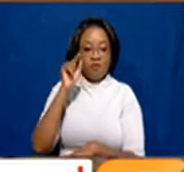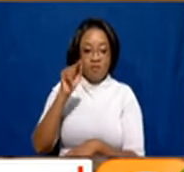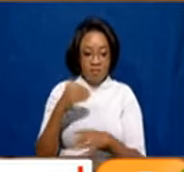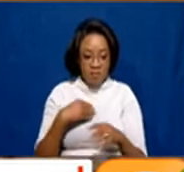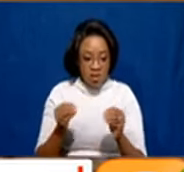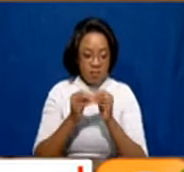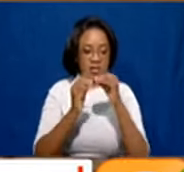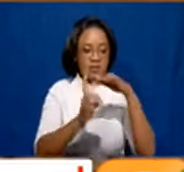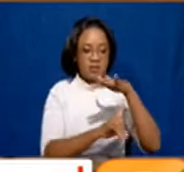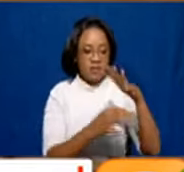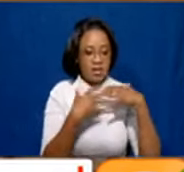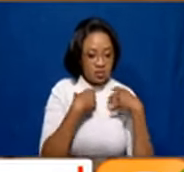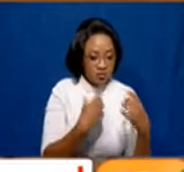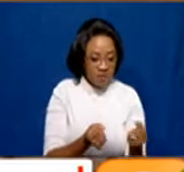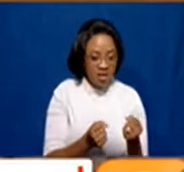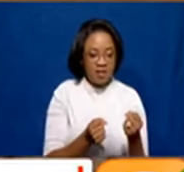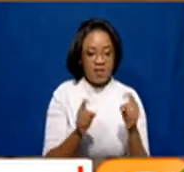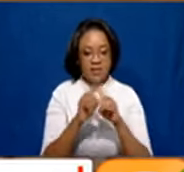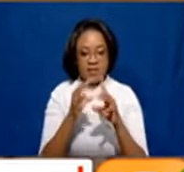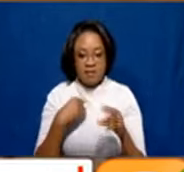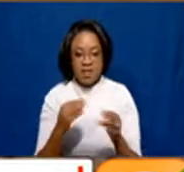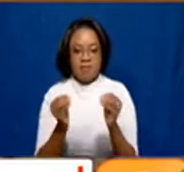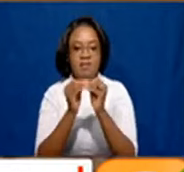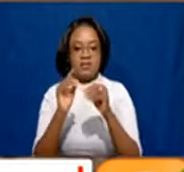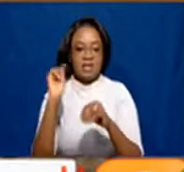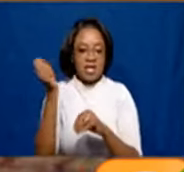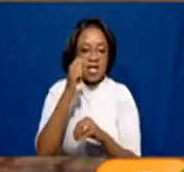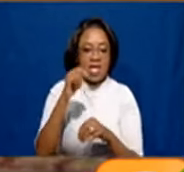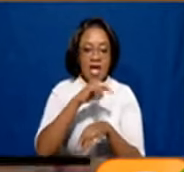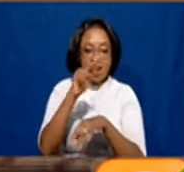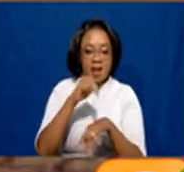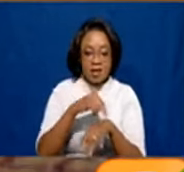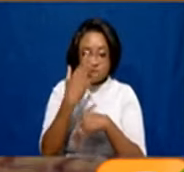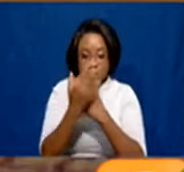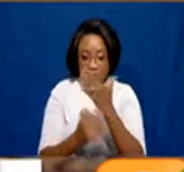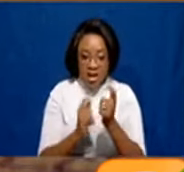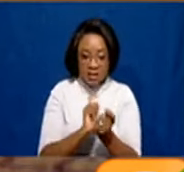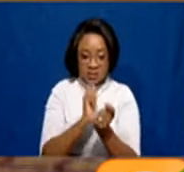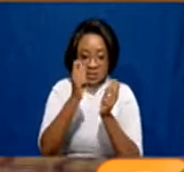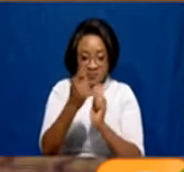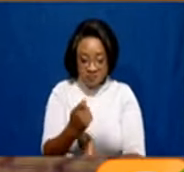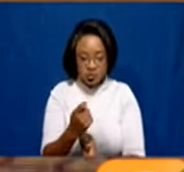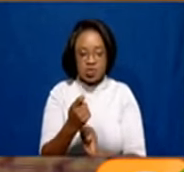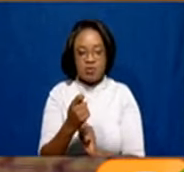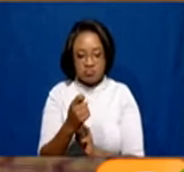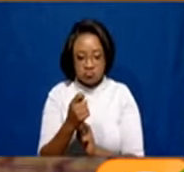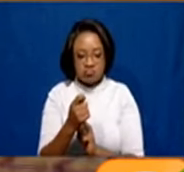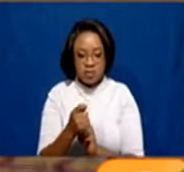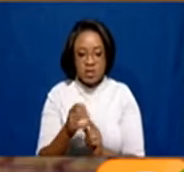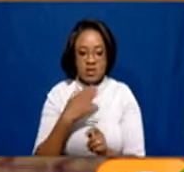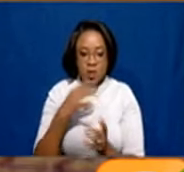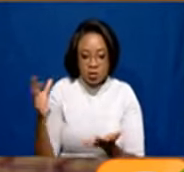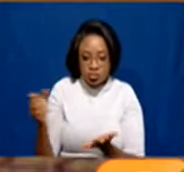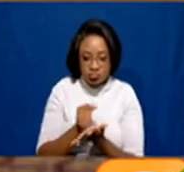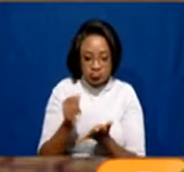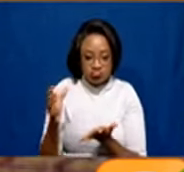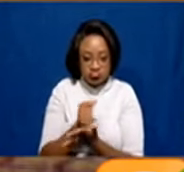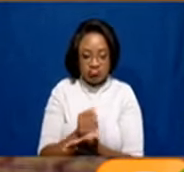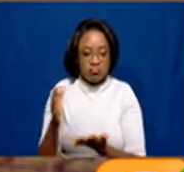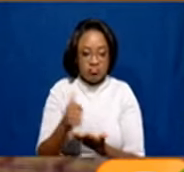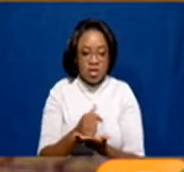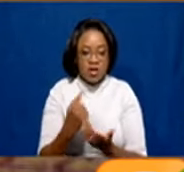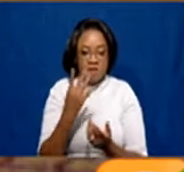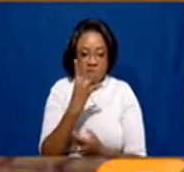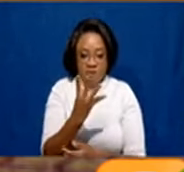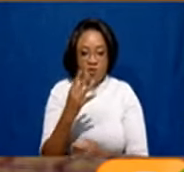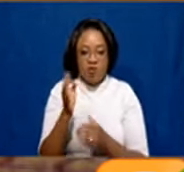with the Ministry of Health, and I met with the Kenya National Blood Transfusion Service. And they told me they want to onboard a few blood ambassadors. So we are